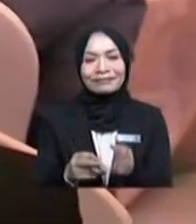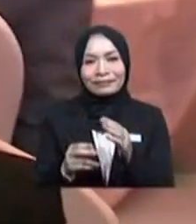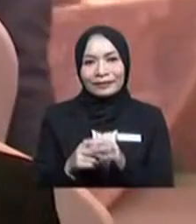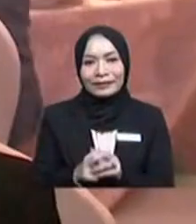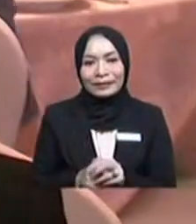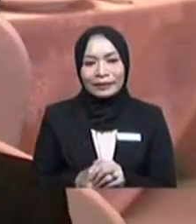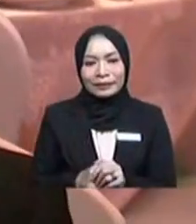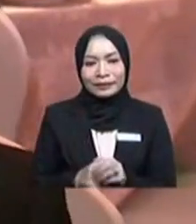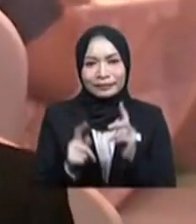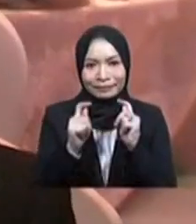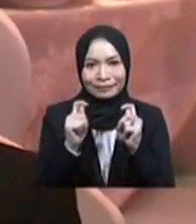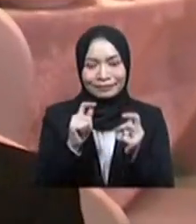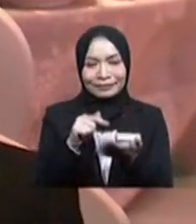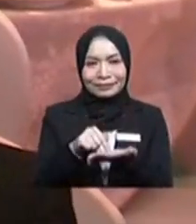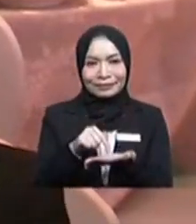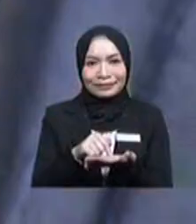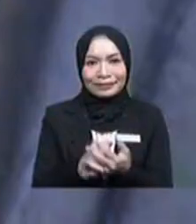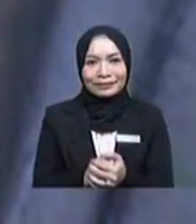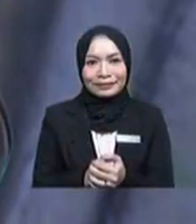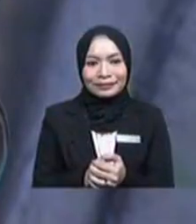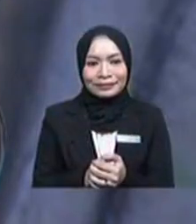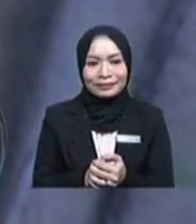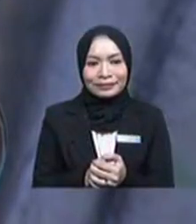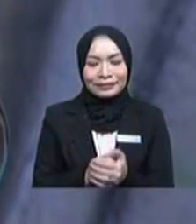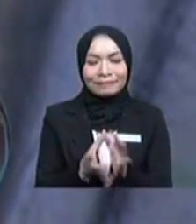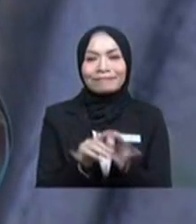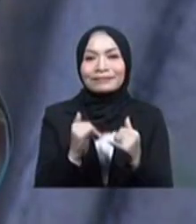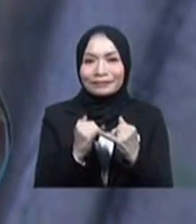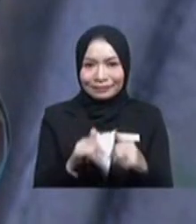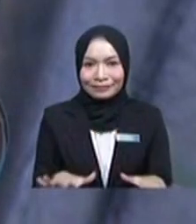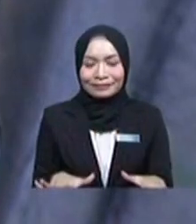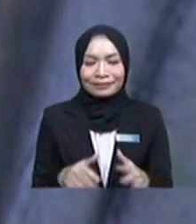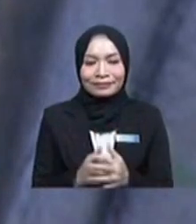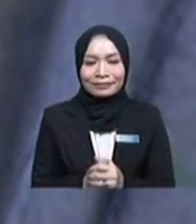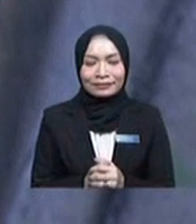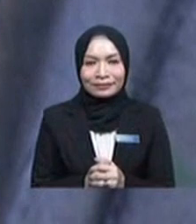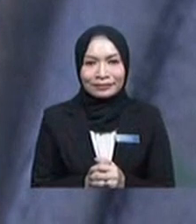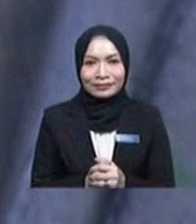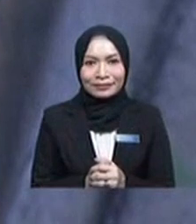Distinguished guests, ladies and gentlemen, salam sejahtera and a very good evening.